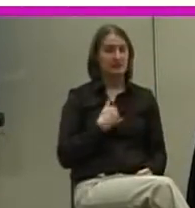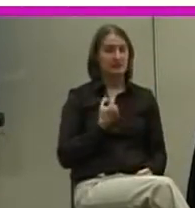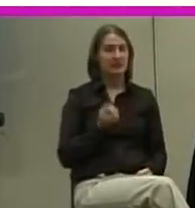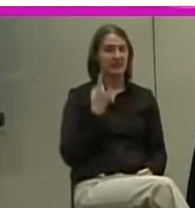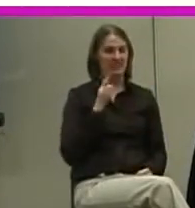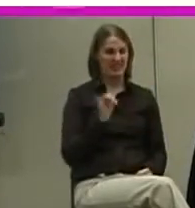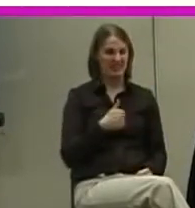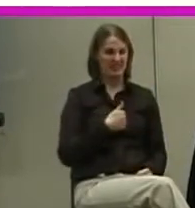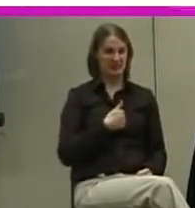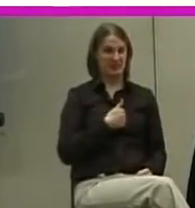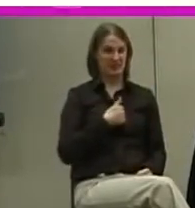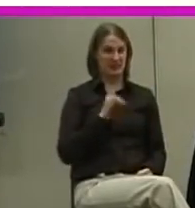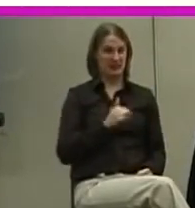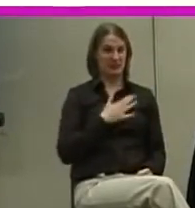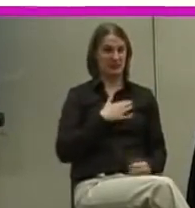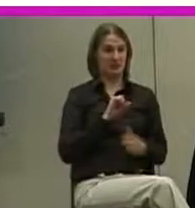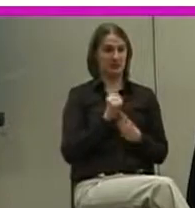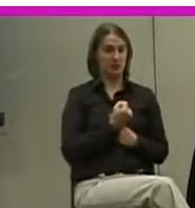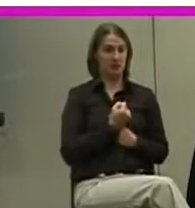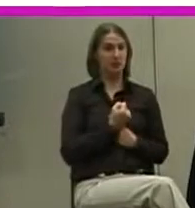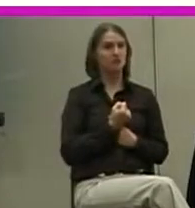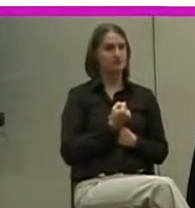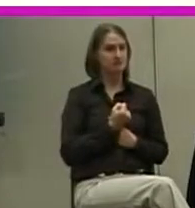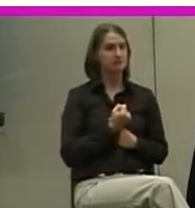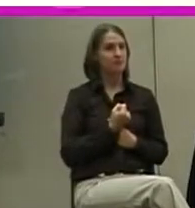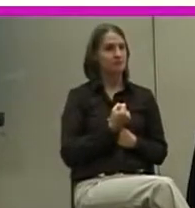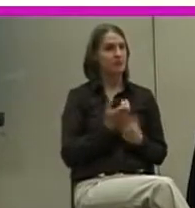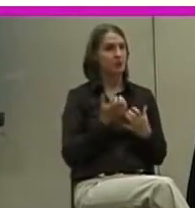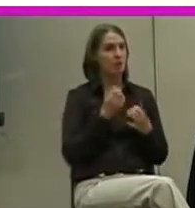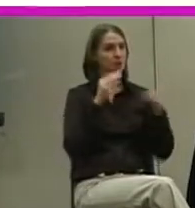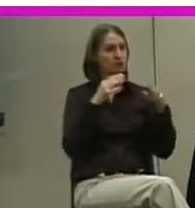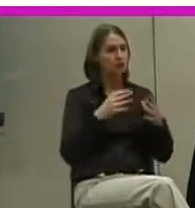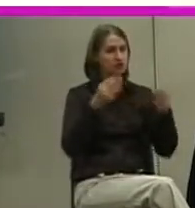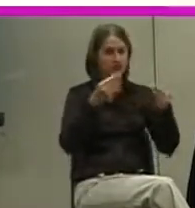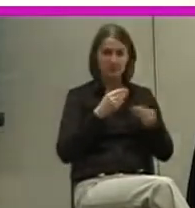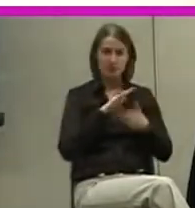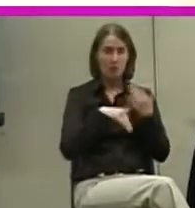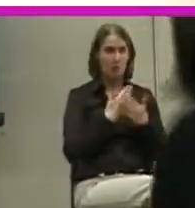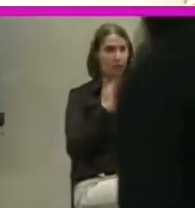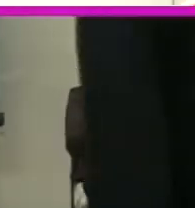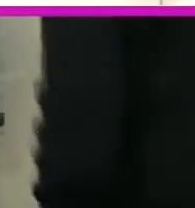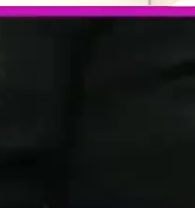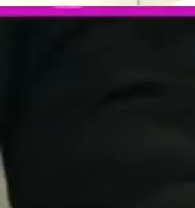me. That's where I am. So I'm asking the teachers to give me all of those.